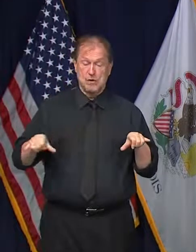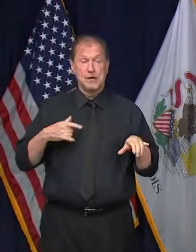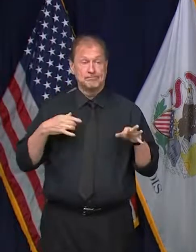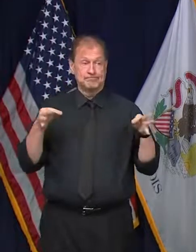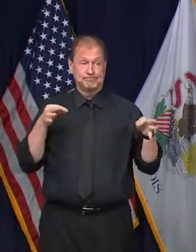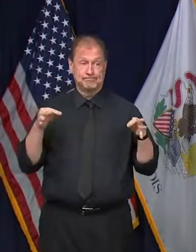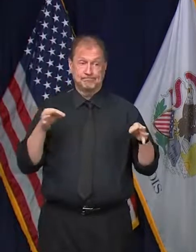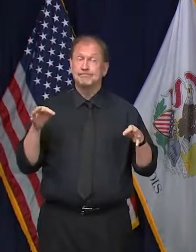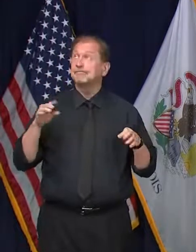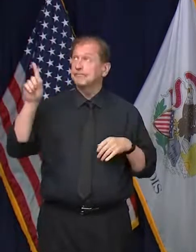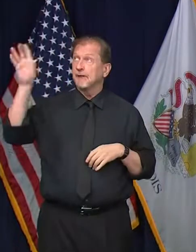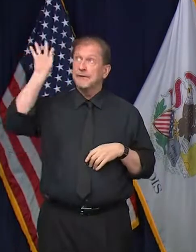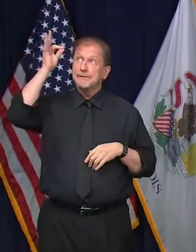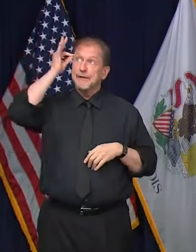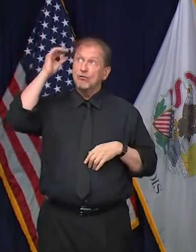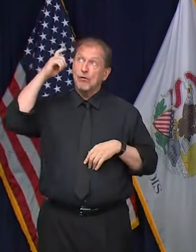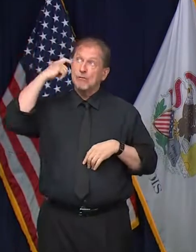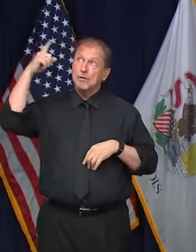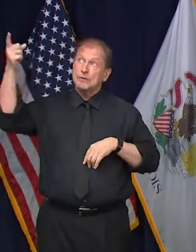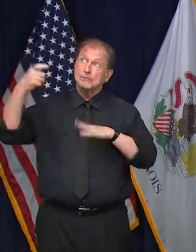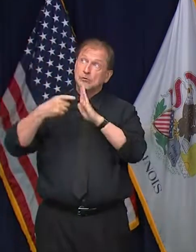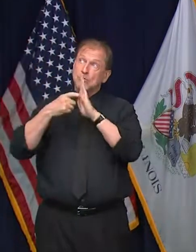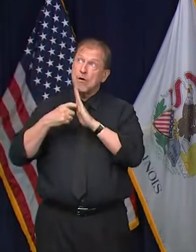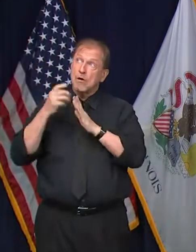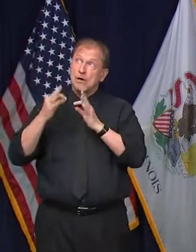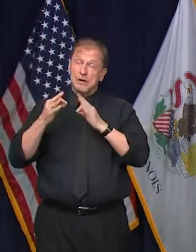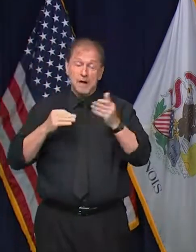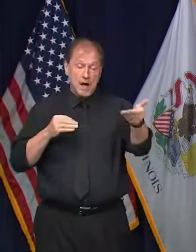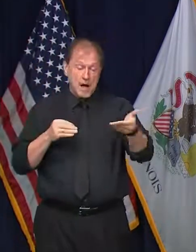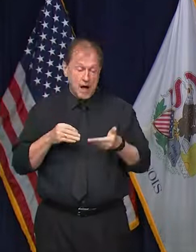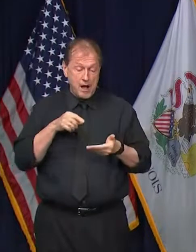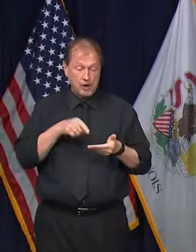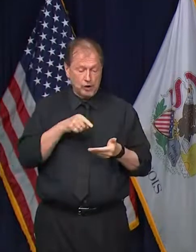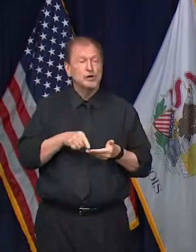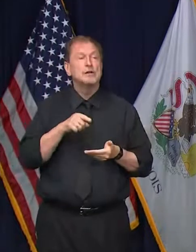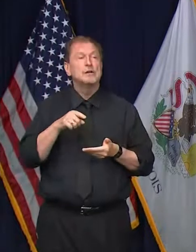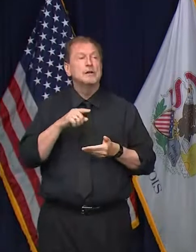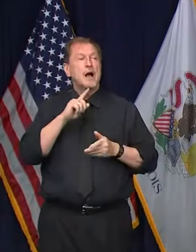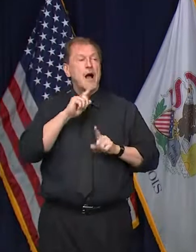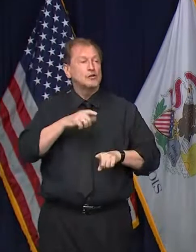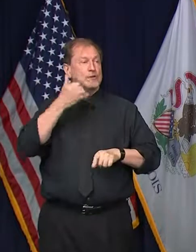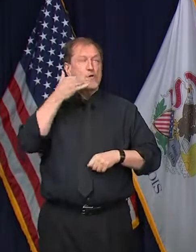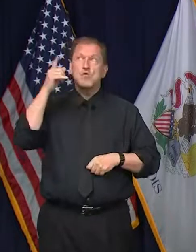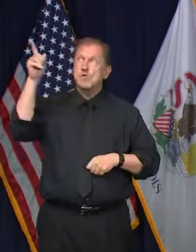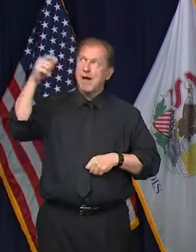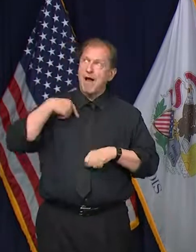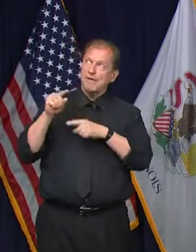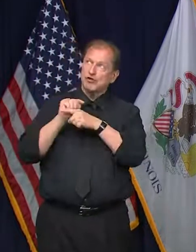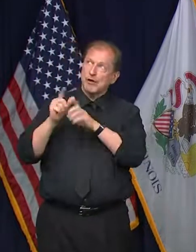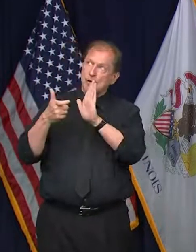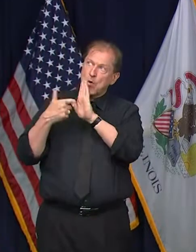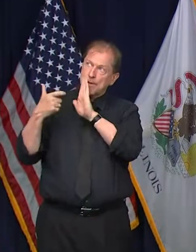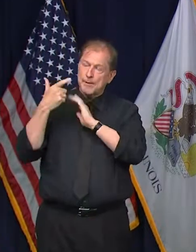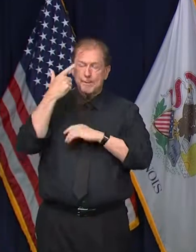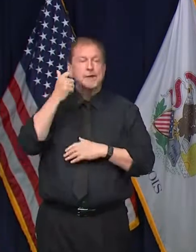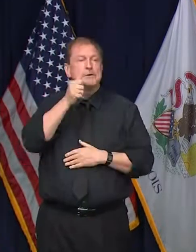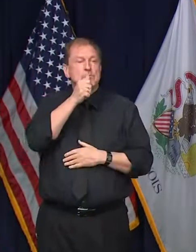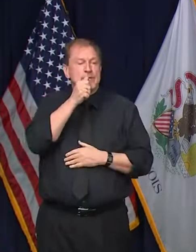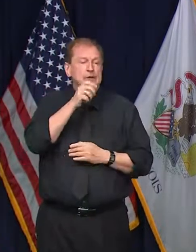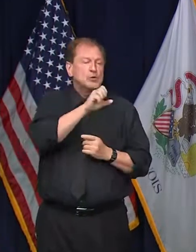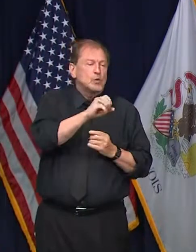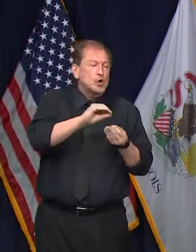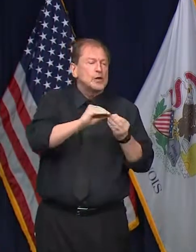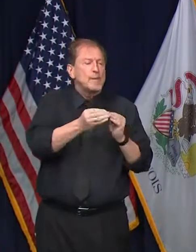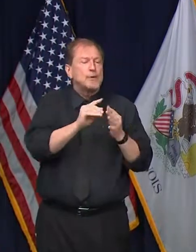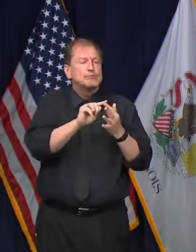for the training of somebody who answers a phone because of the privacy considerations. And so we've only been able to